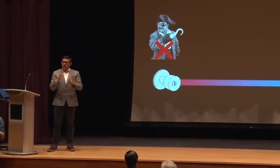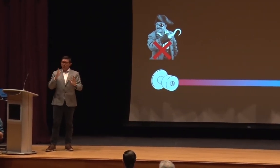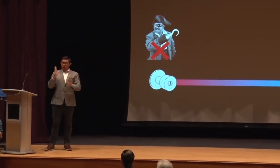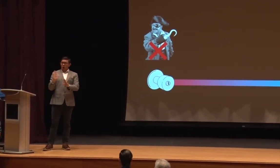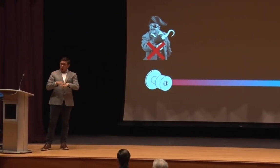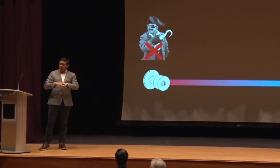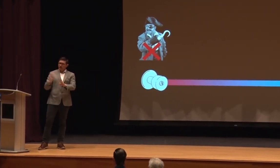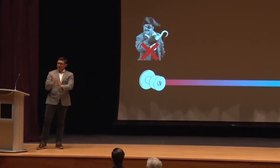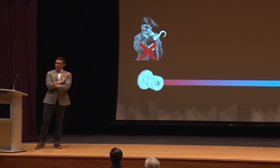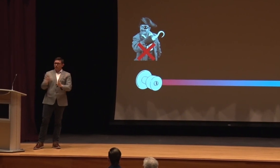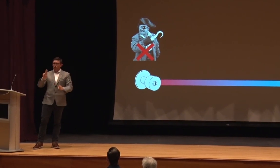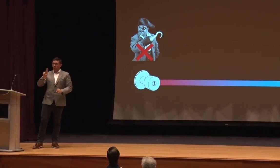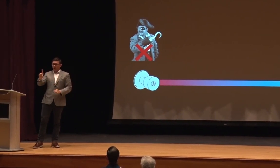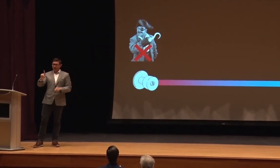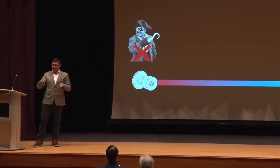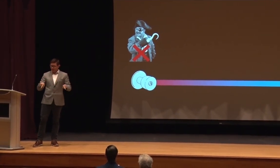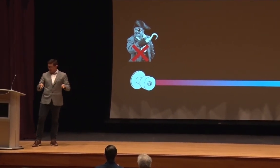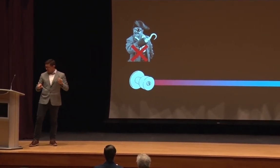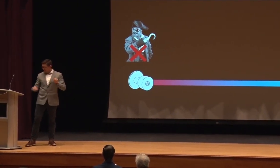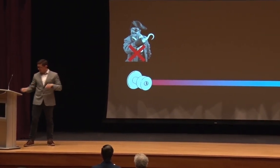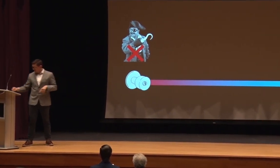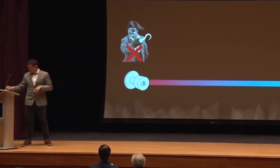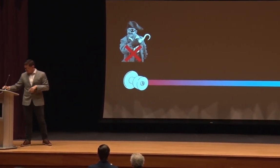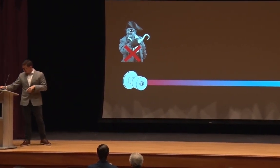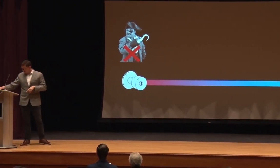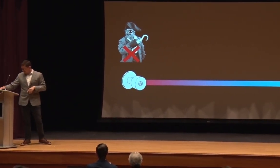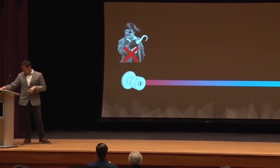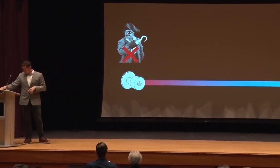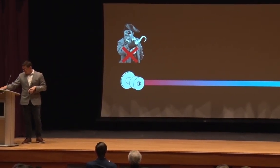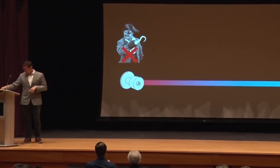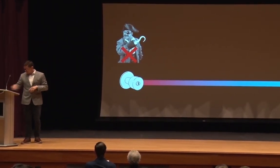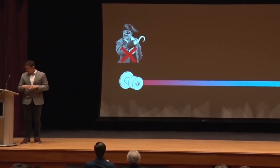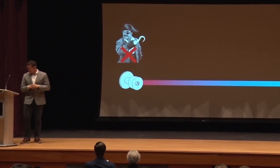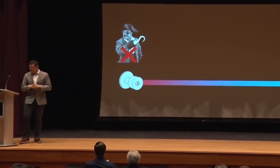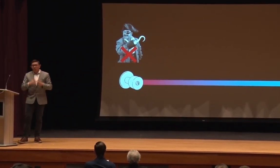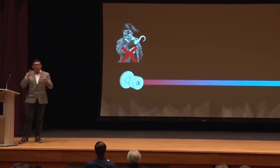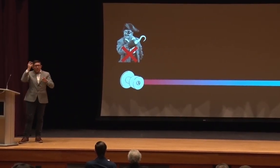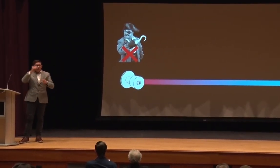twist the doorknob, but it is on the spectrum of universal design.